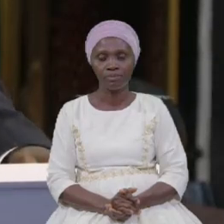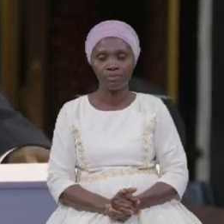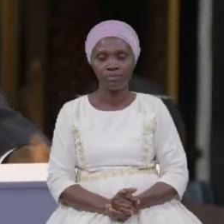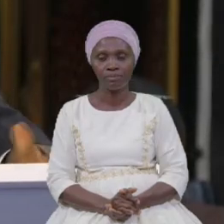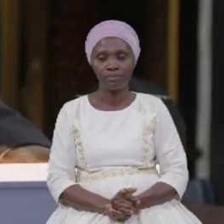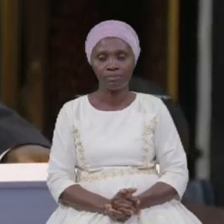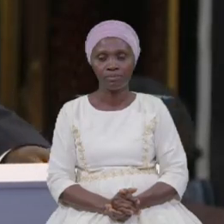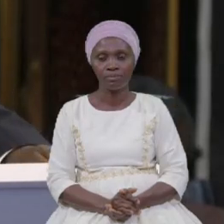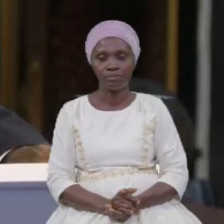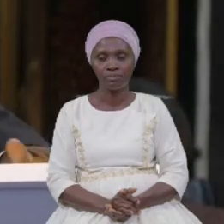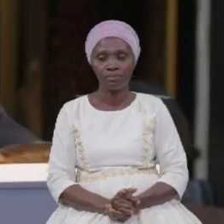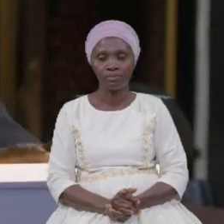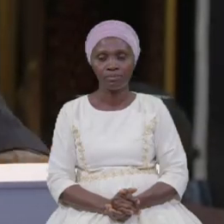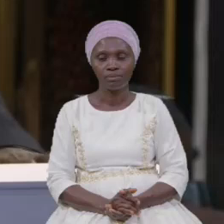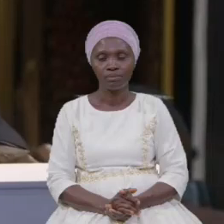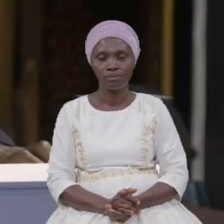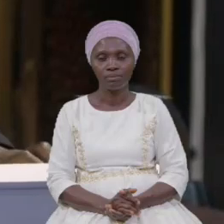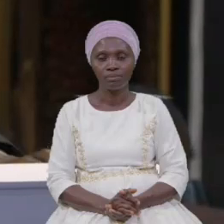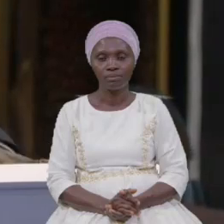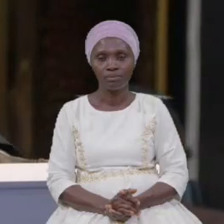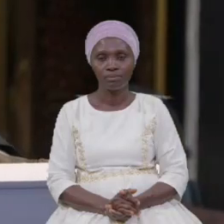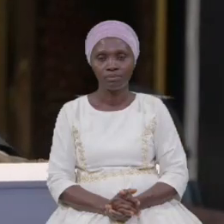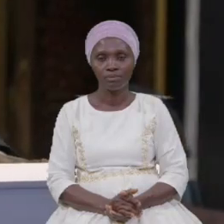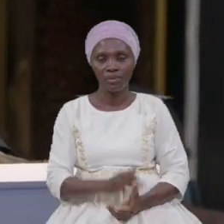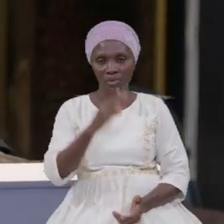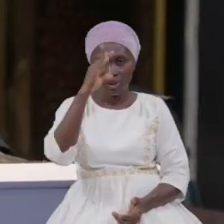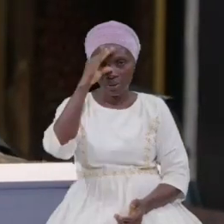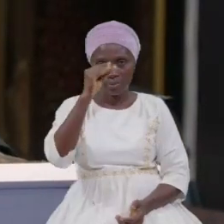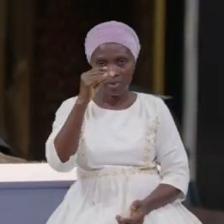The man of God is patiently waiting.